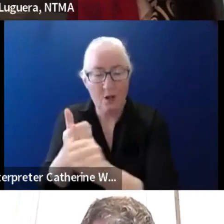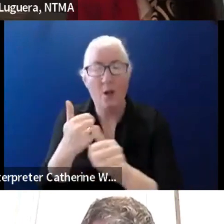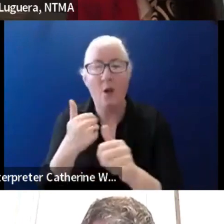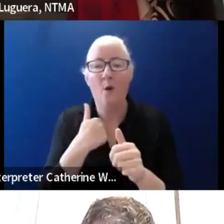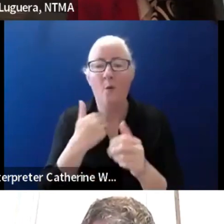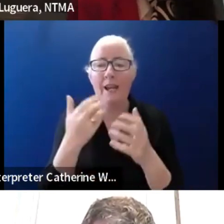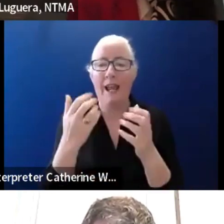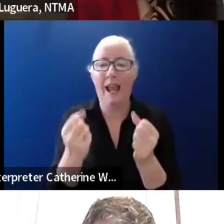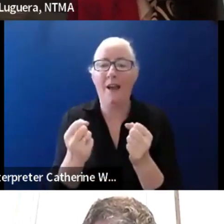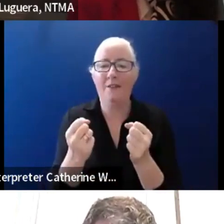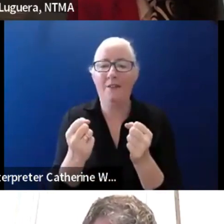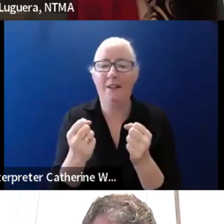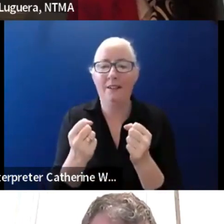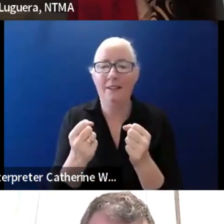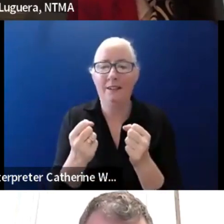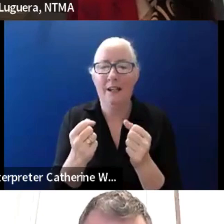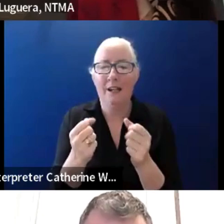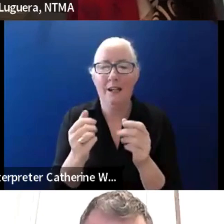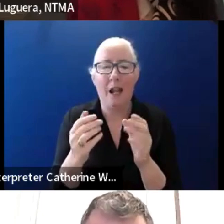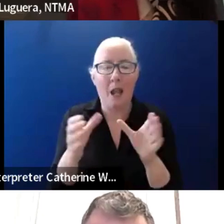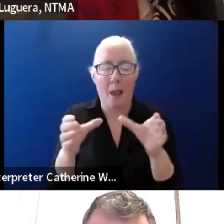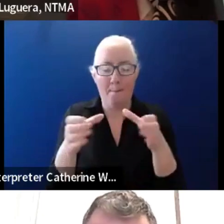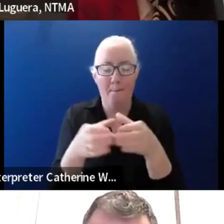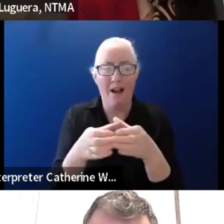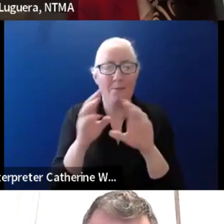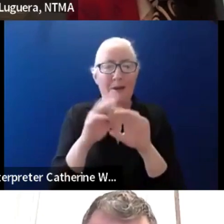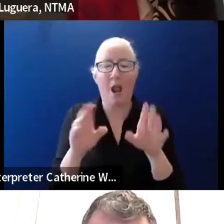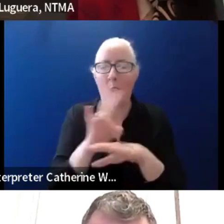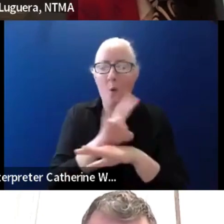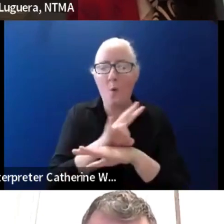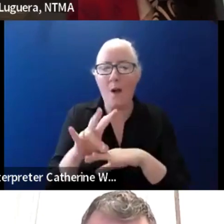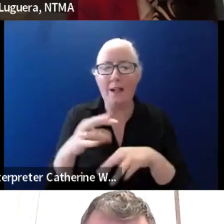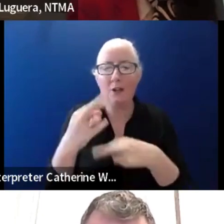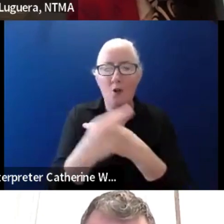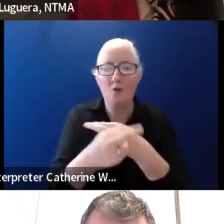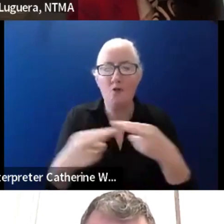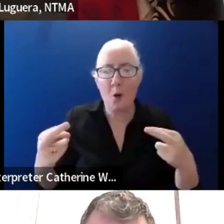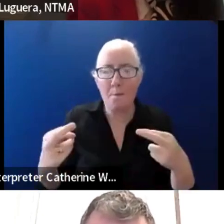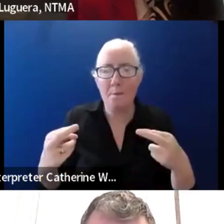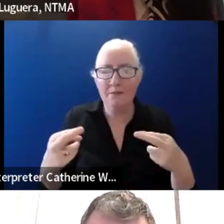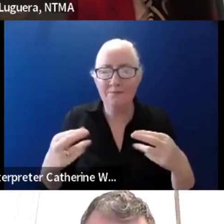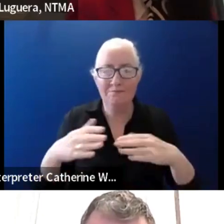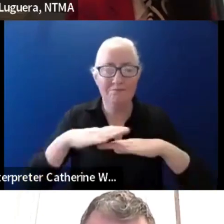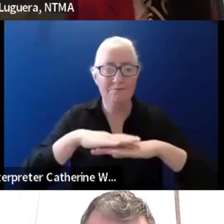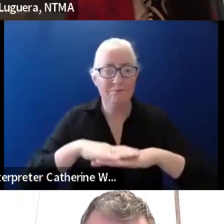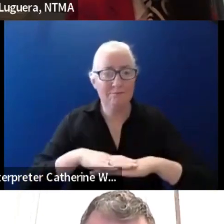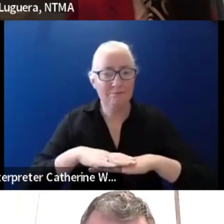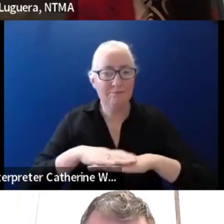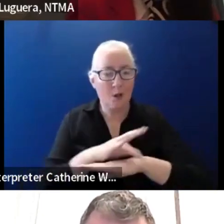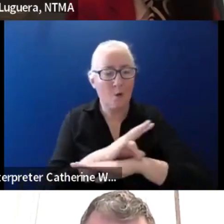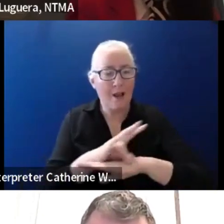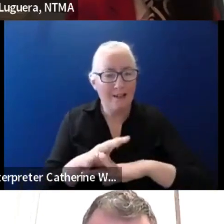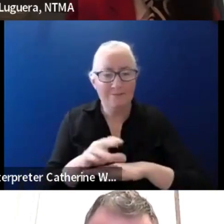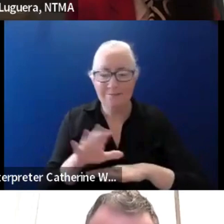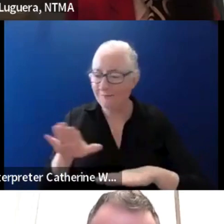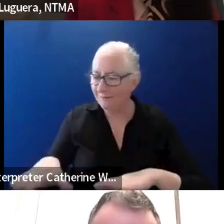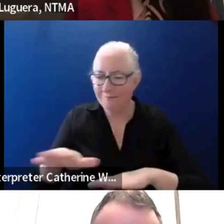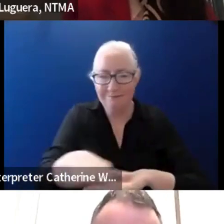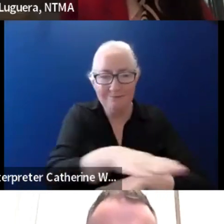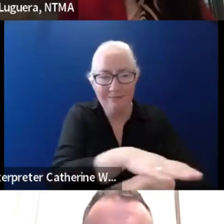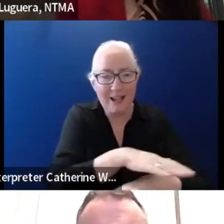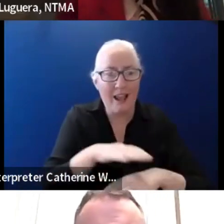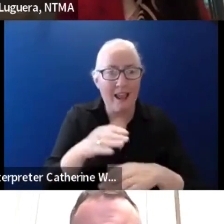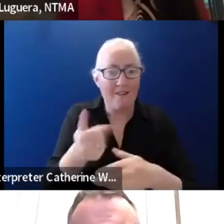of peace at large events, just a little quiet room with fidgets and stuff available to all